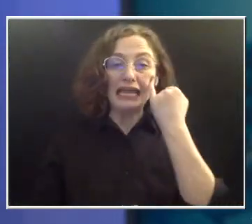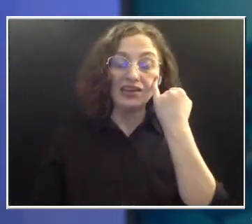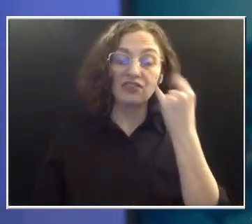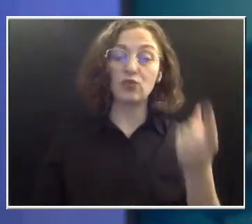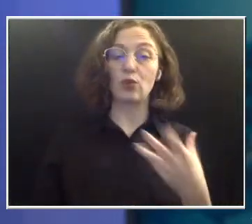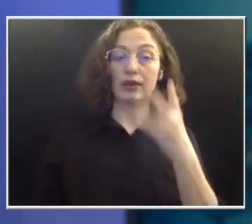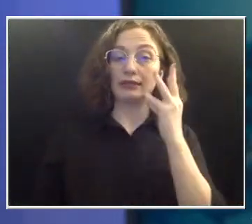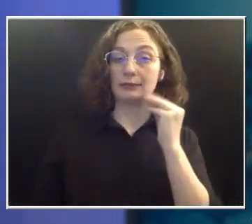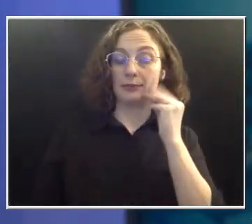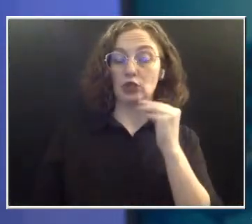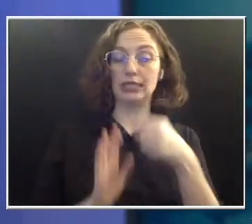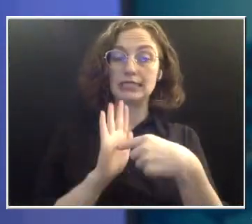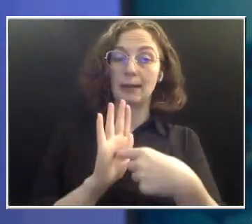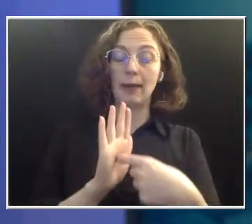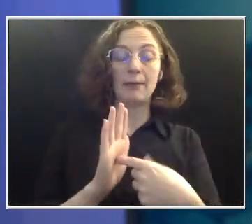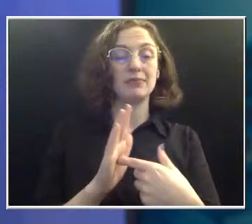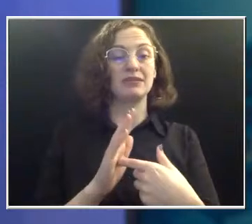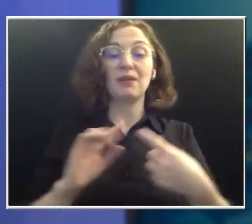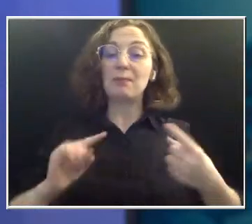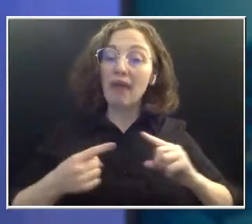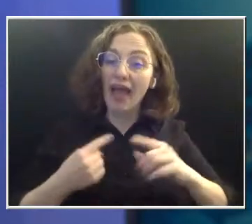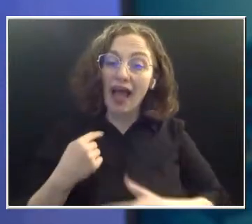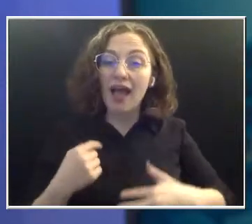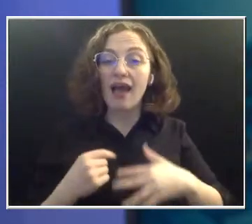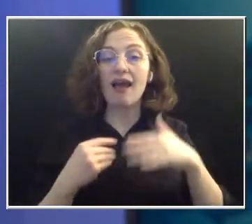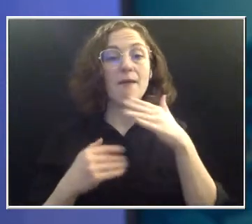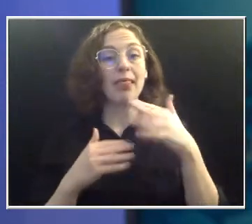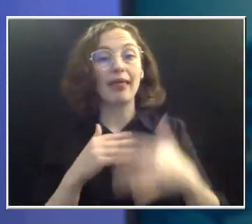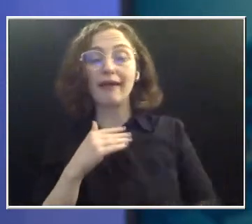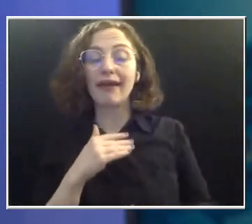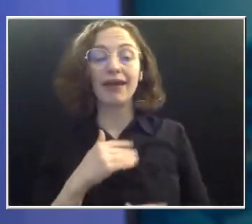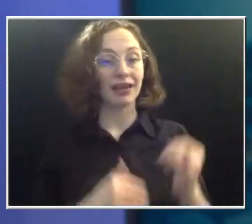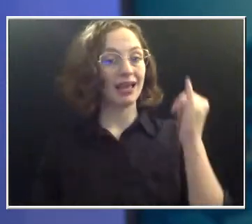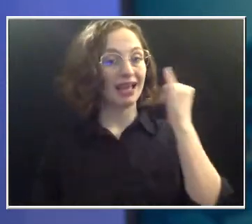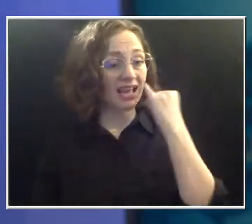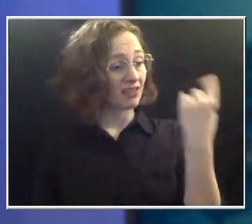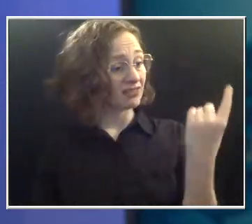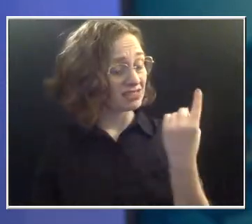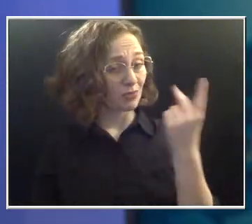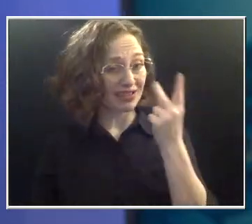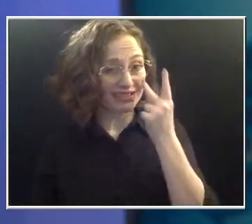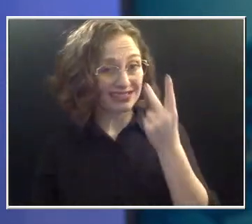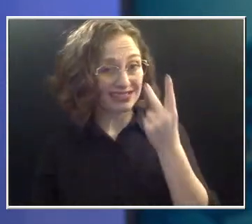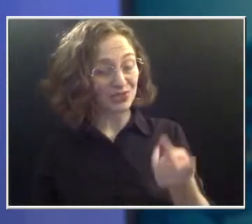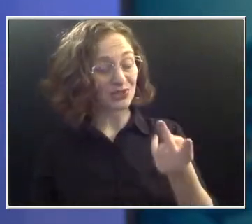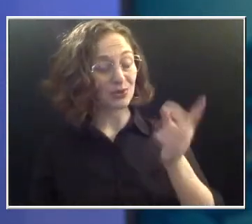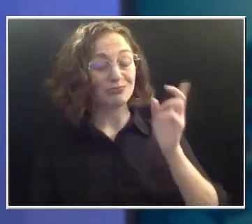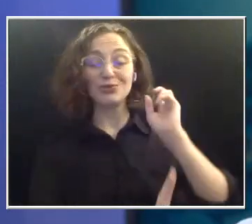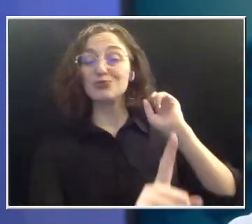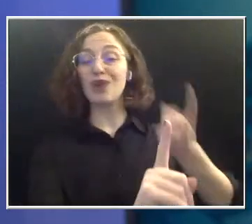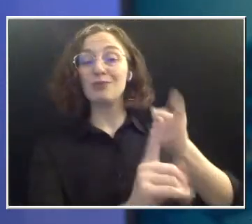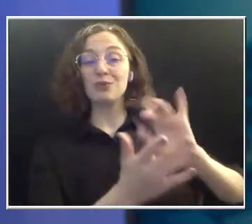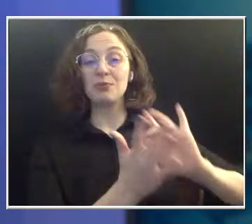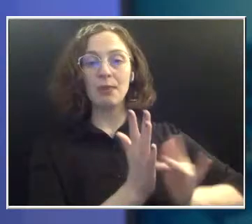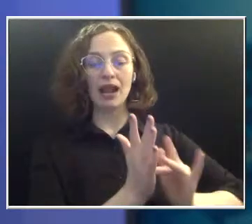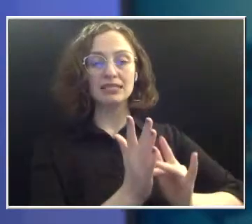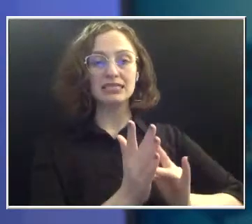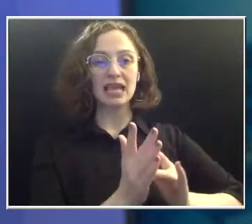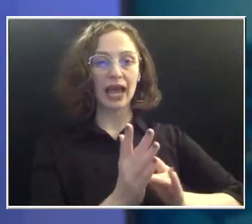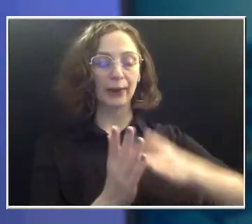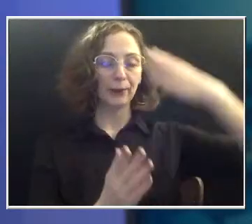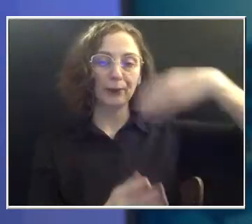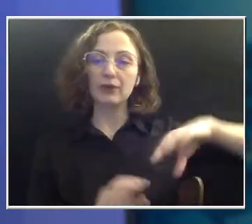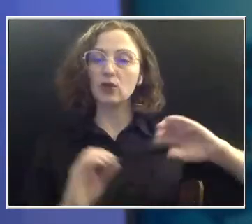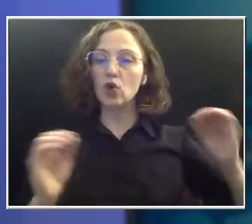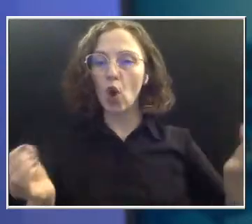pain, bleeding, anything like that, if someone sees you, they prescribe something, they don't do a pelvic exam, you just keep moving down the line until you get to